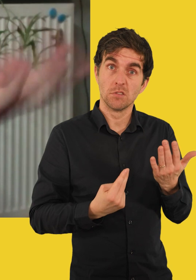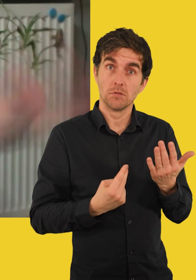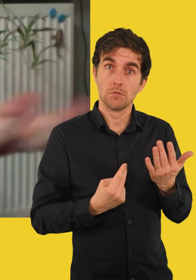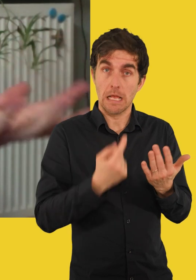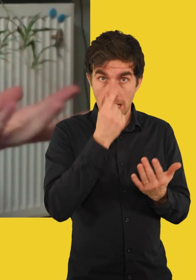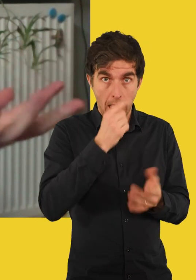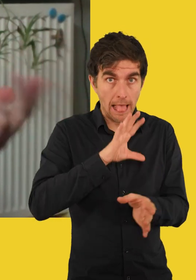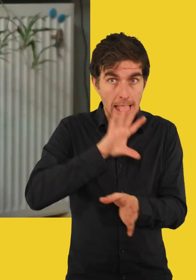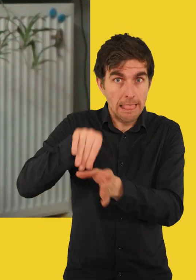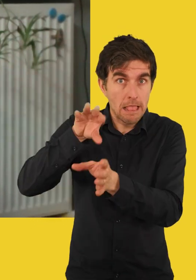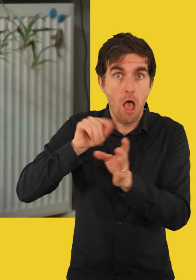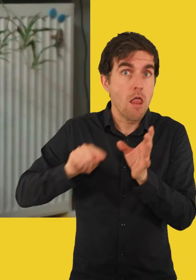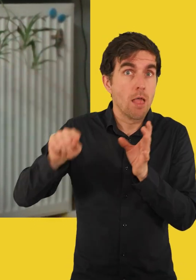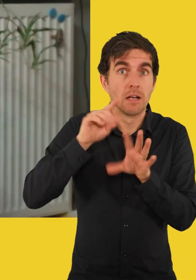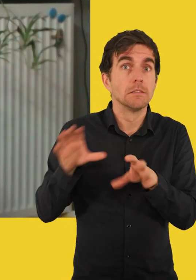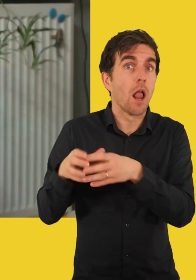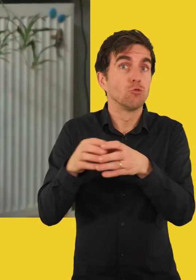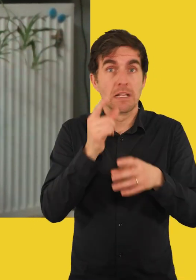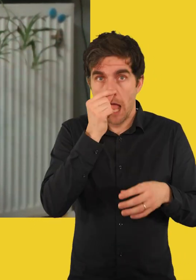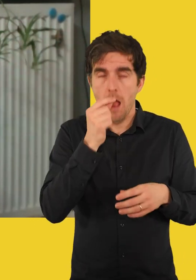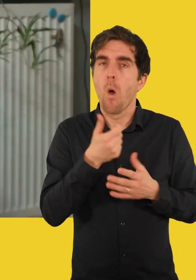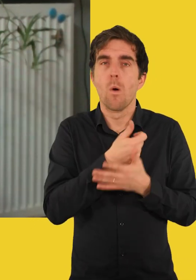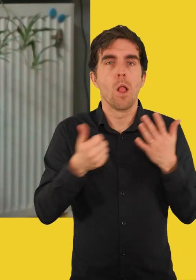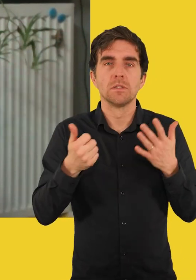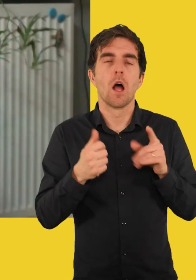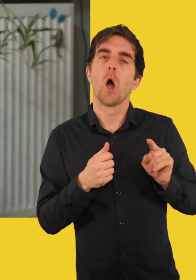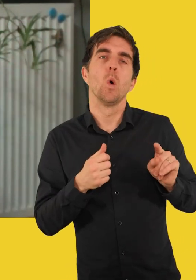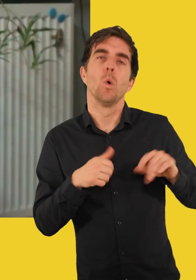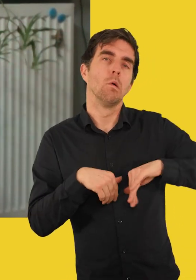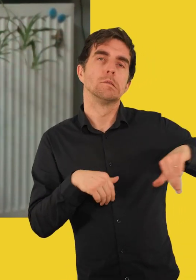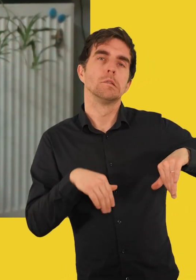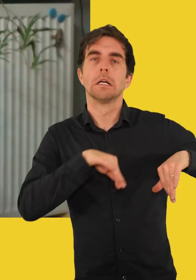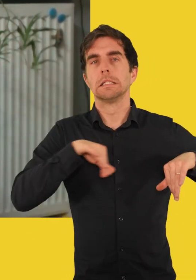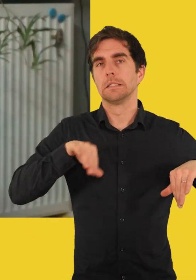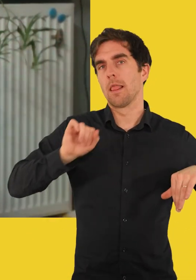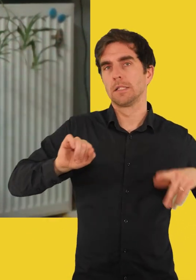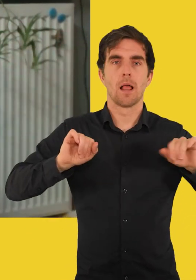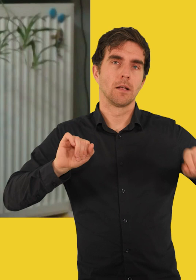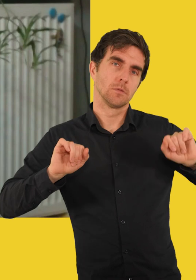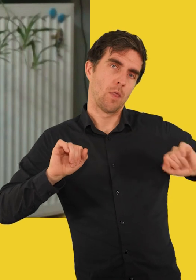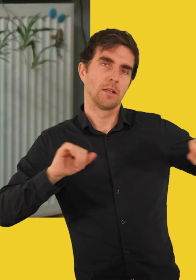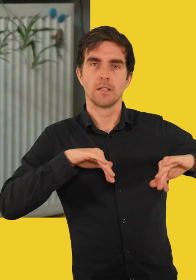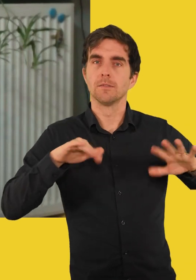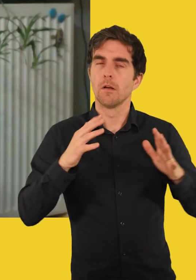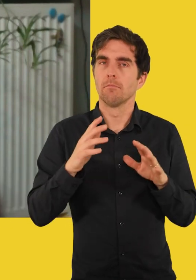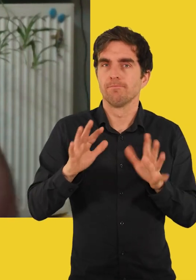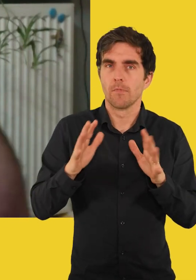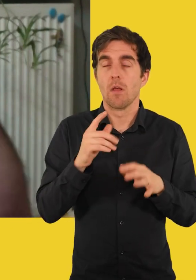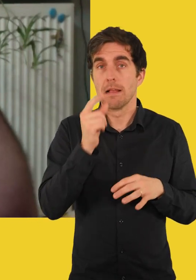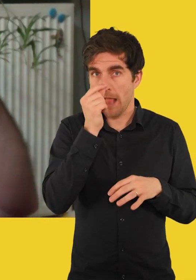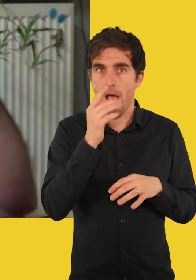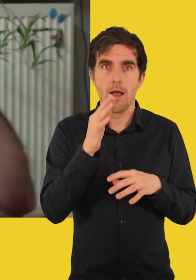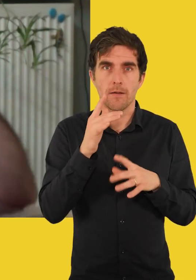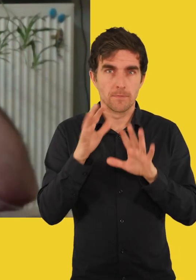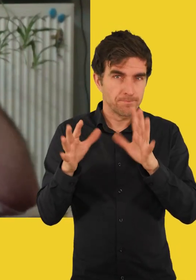these categories too. And often there's a disparity between the levels of, you can